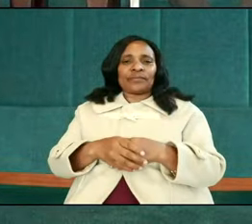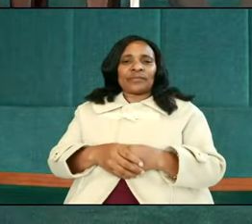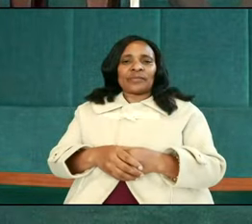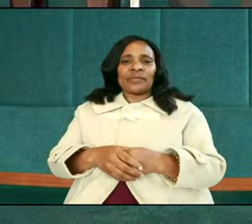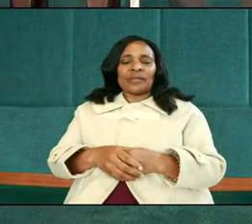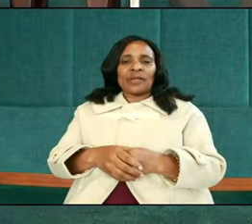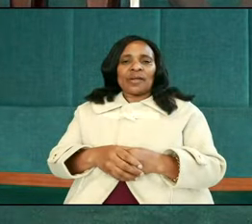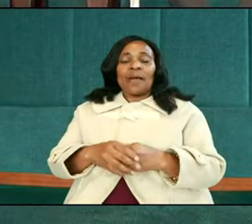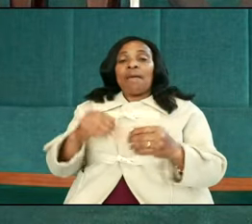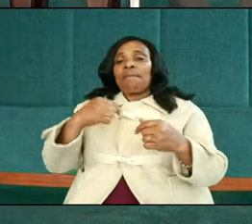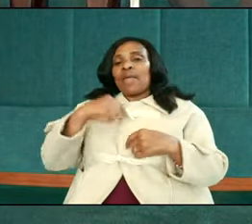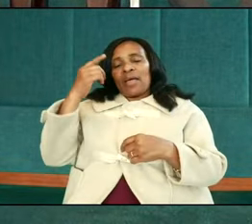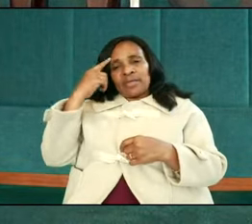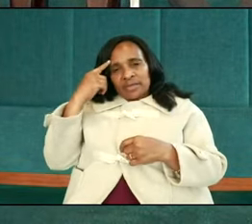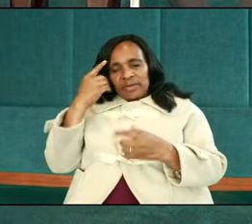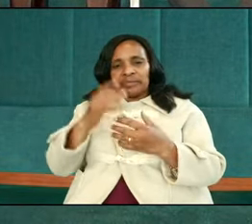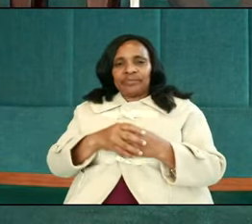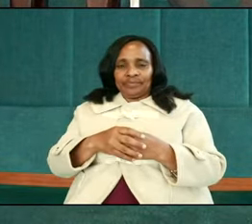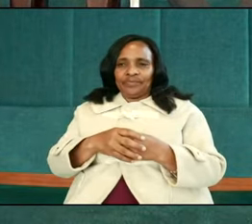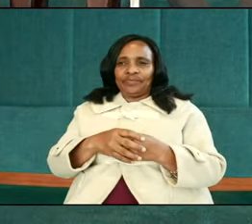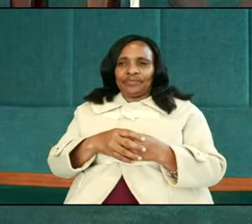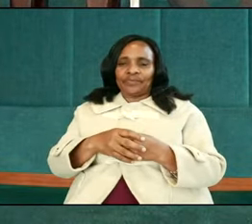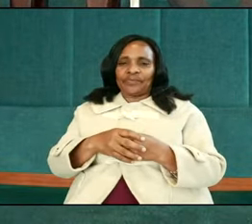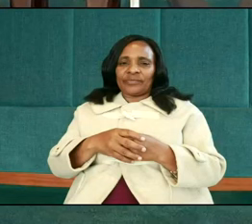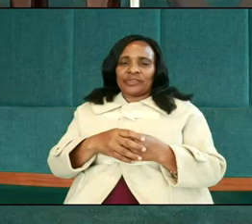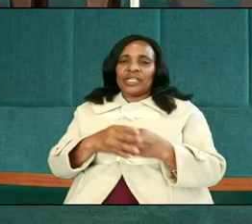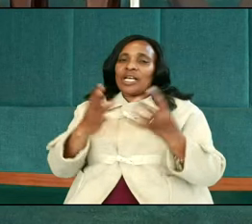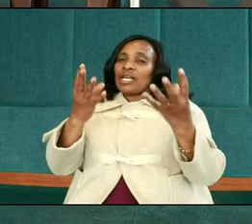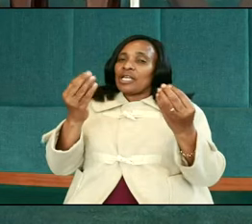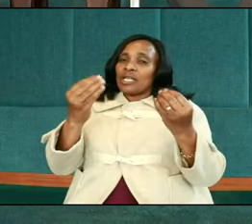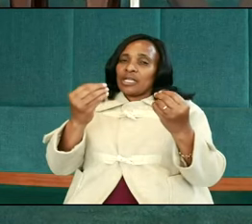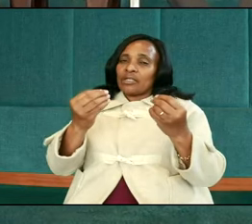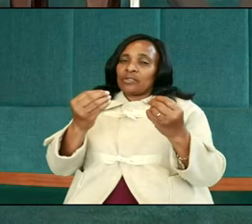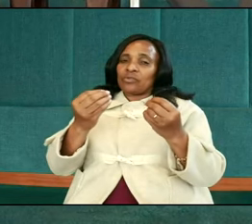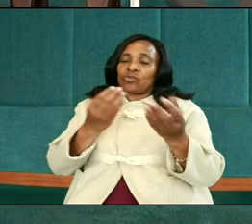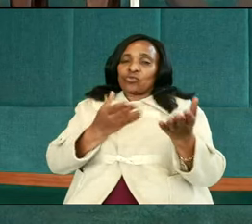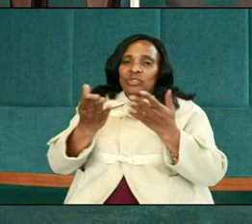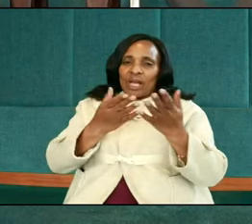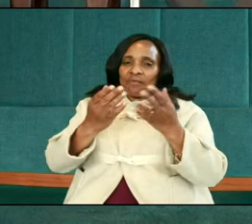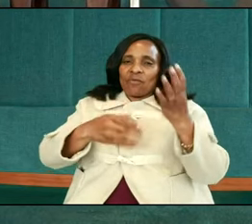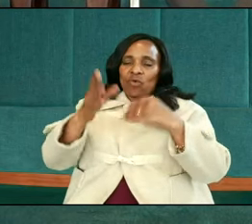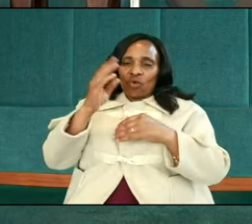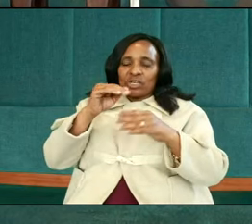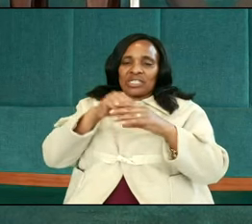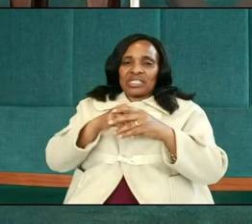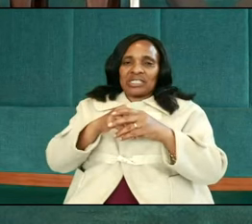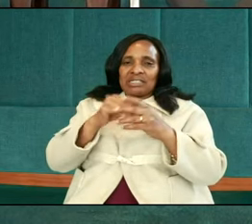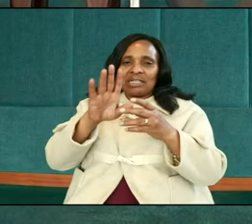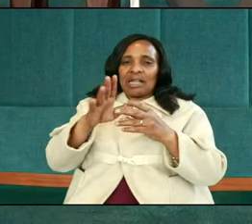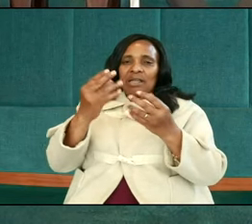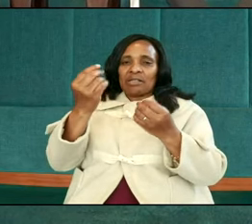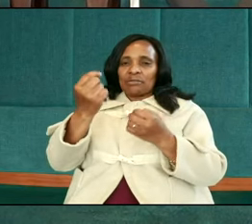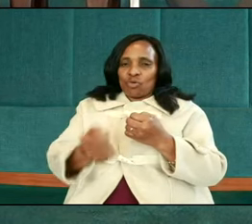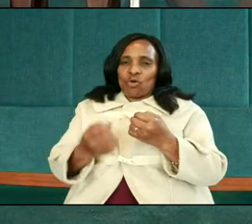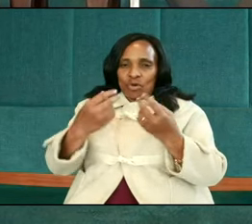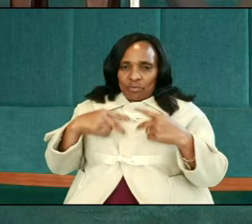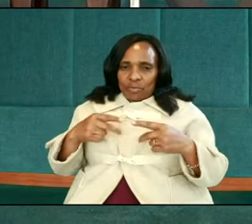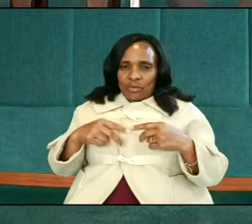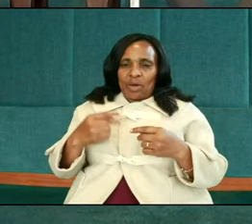Silas? I think that it's easier to serve God in terms of adversity because look at it this way.